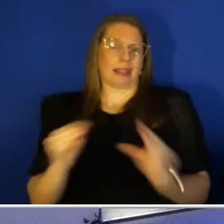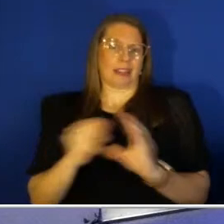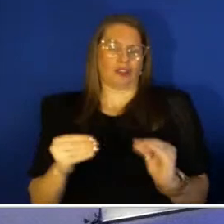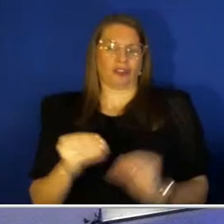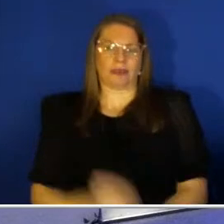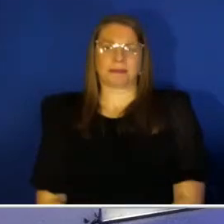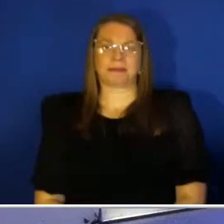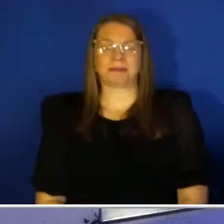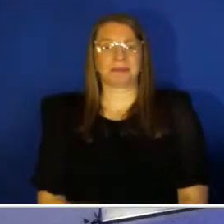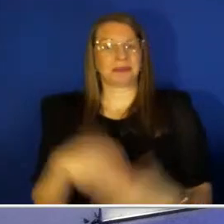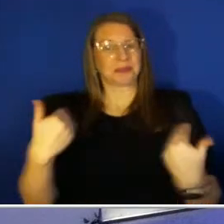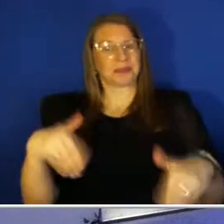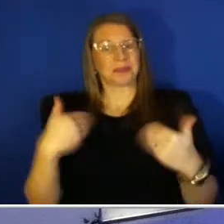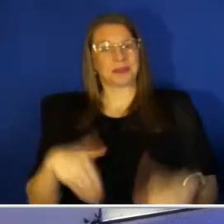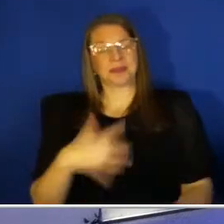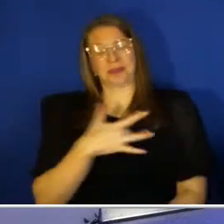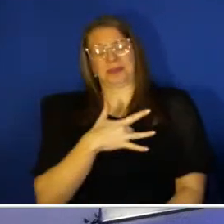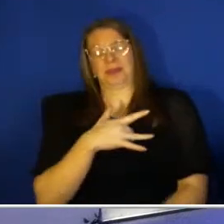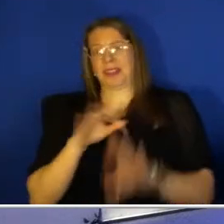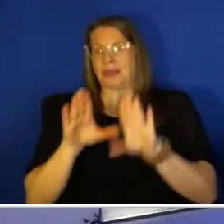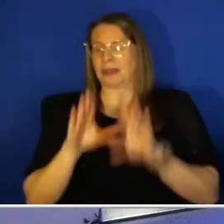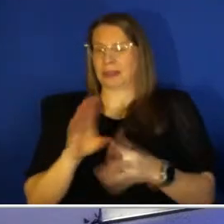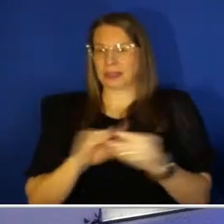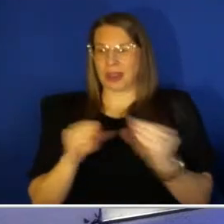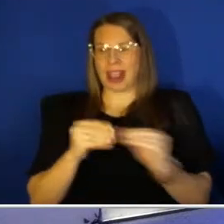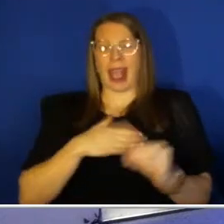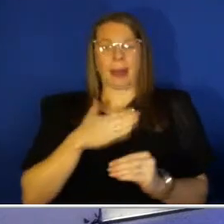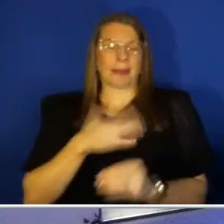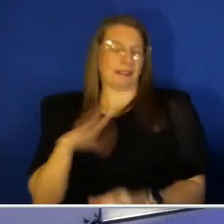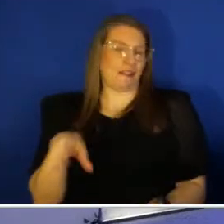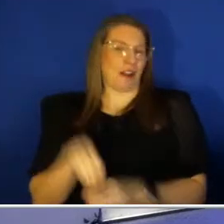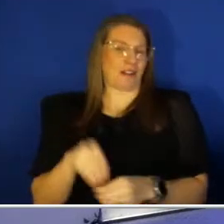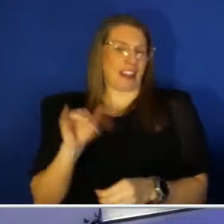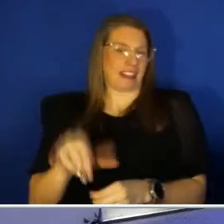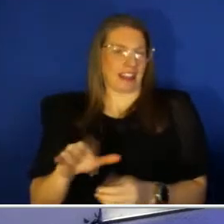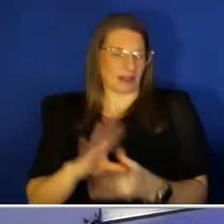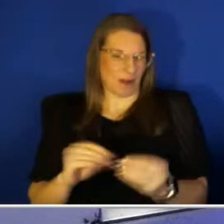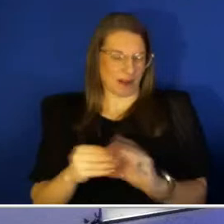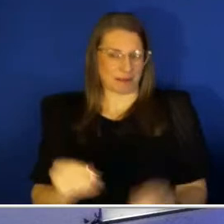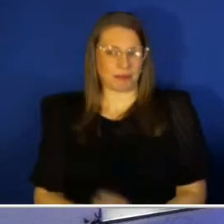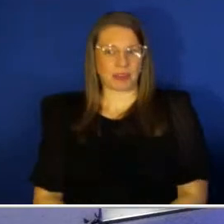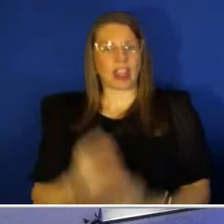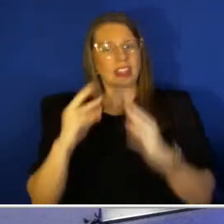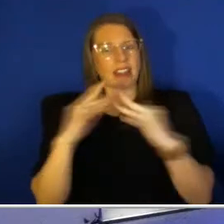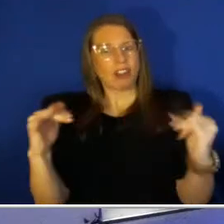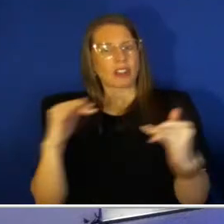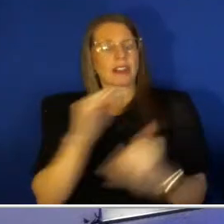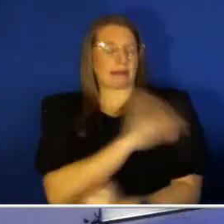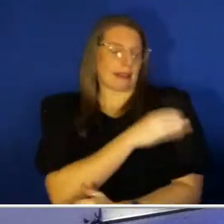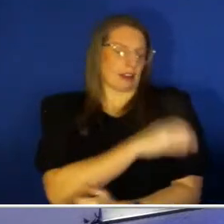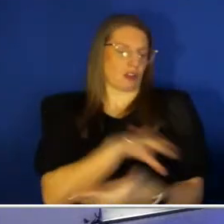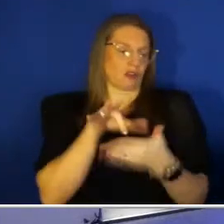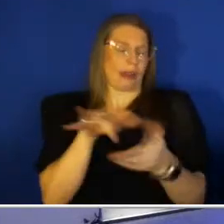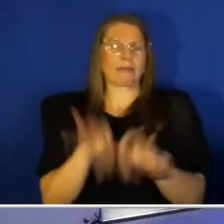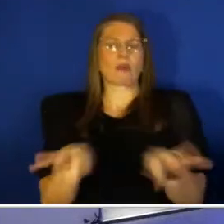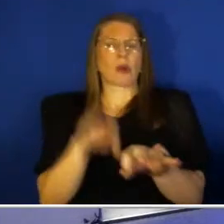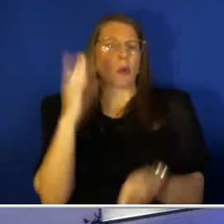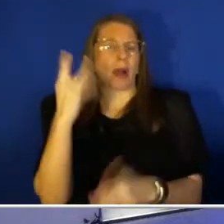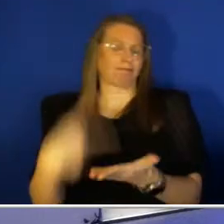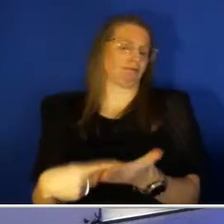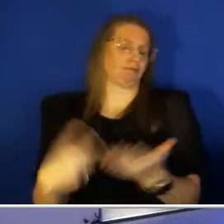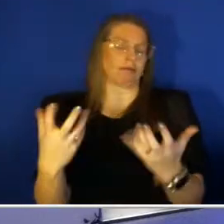Great story, Dr. Chen. I'm so glad we are all a part of that. I want to talk about why diversity in clinical trials are so important. And are we just talking